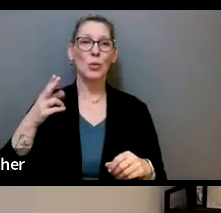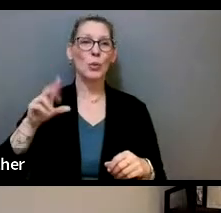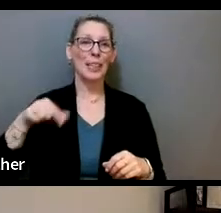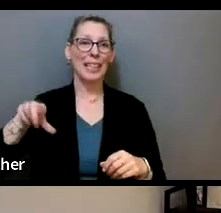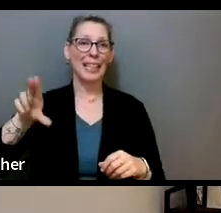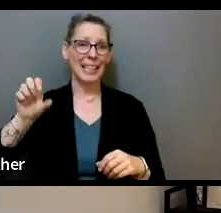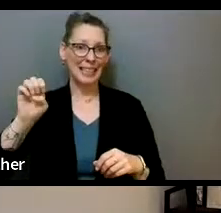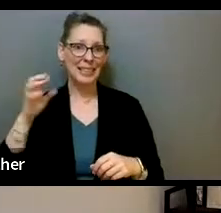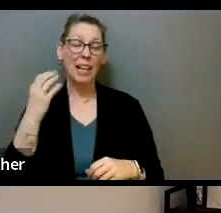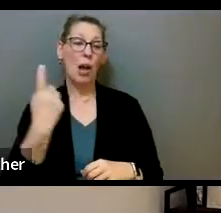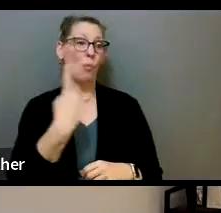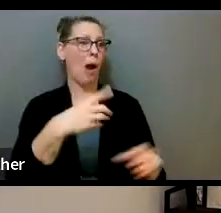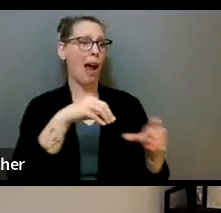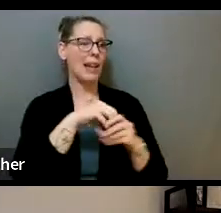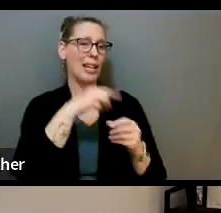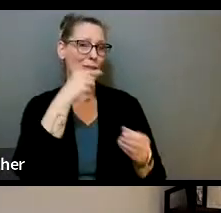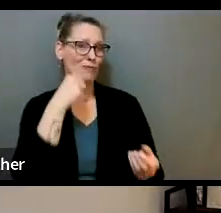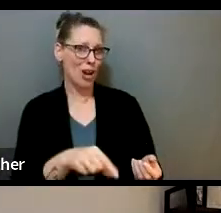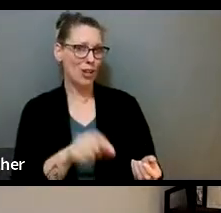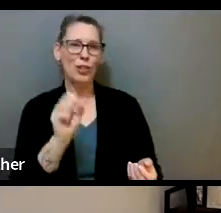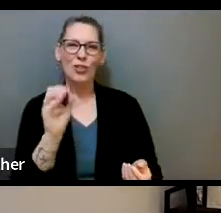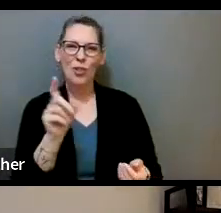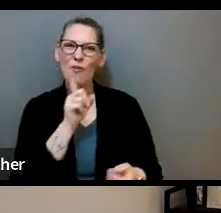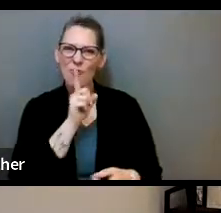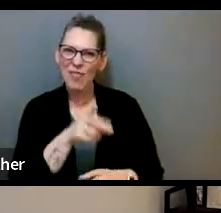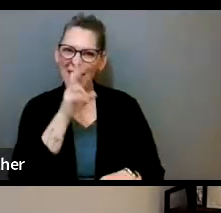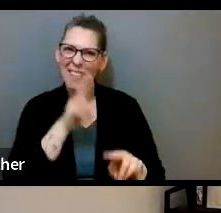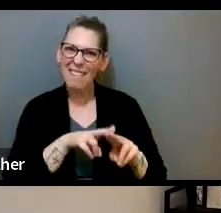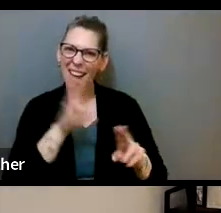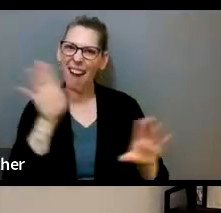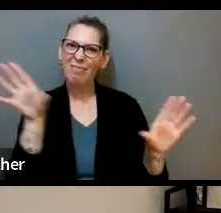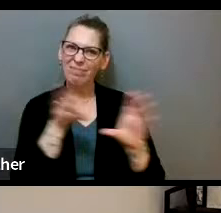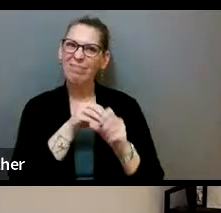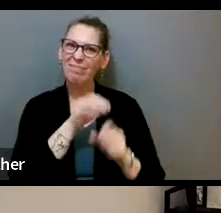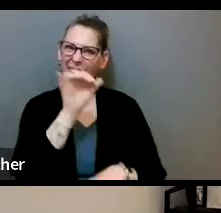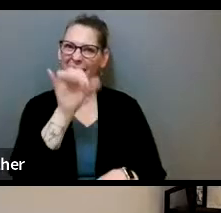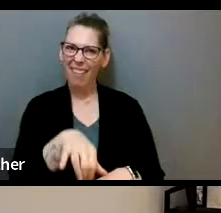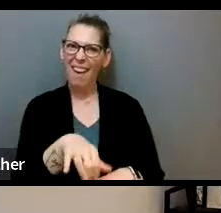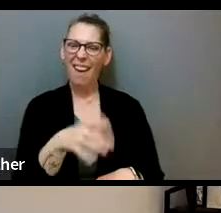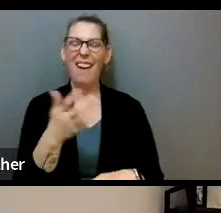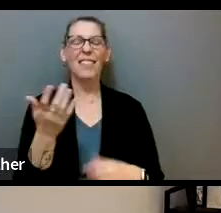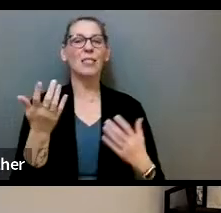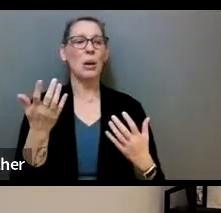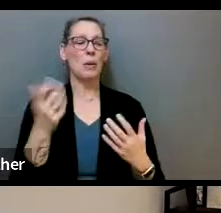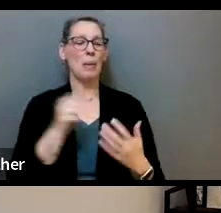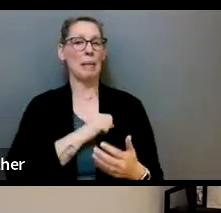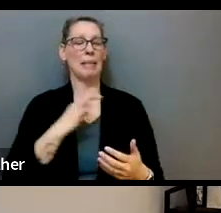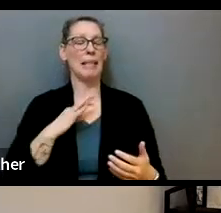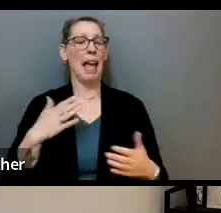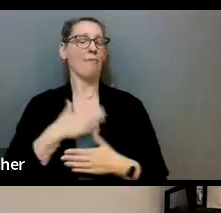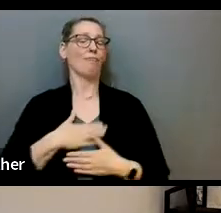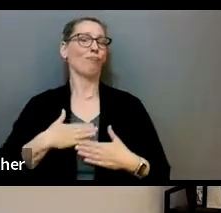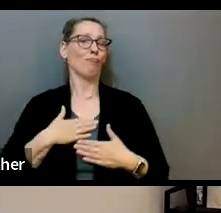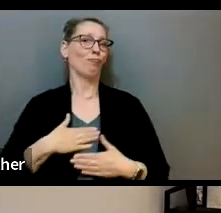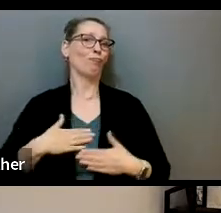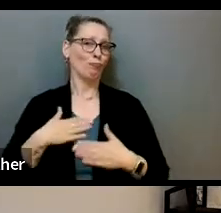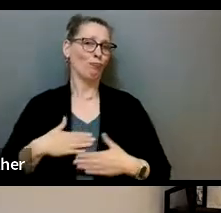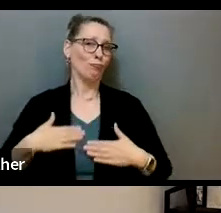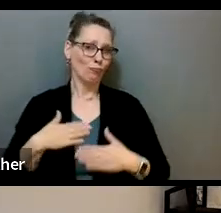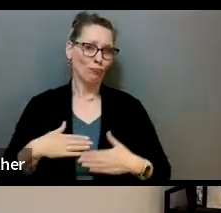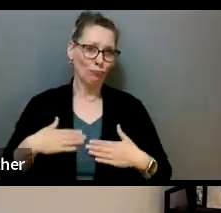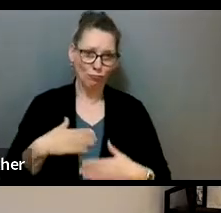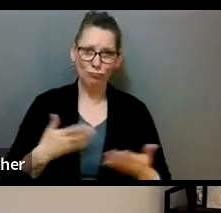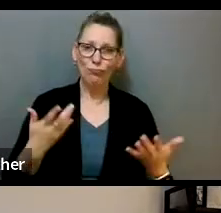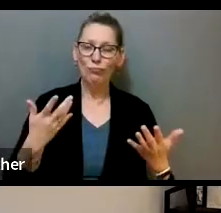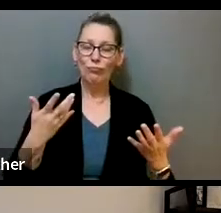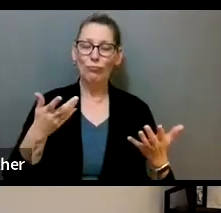Russian. And so it was really fun to be a part of that. And I know that the staff had a really great time